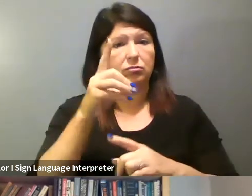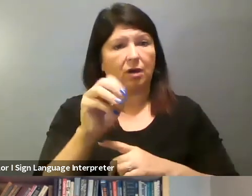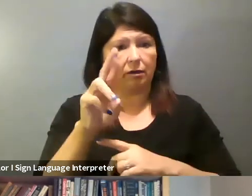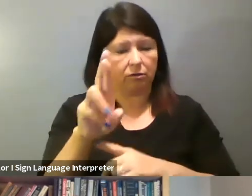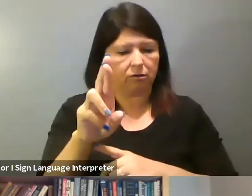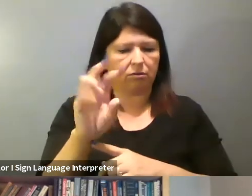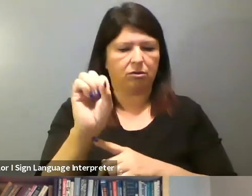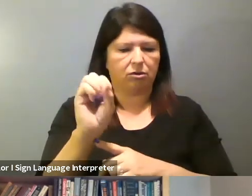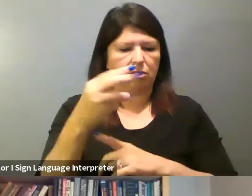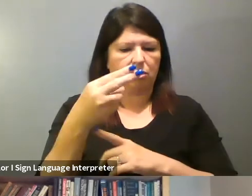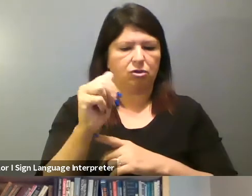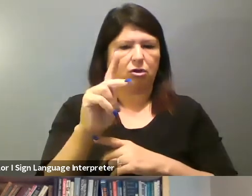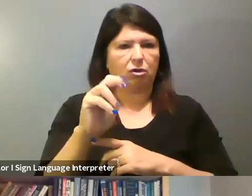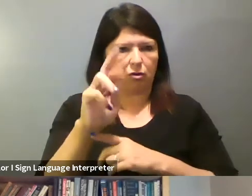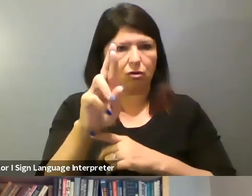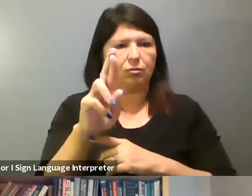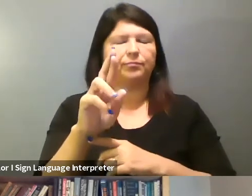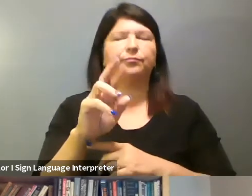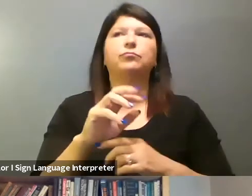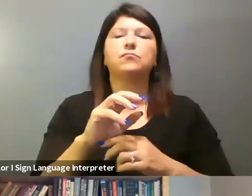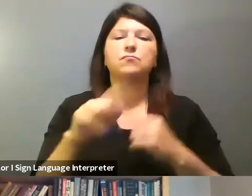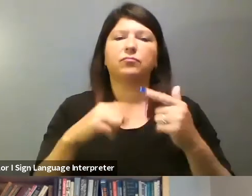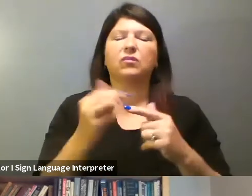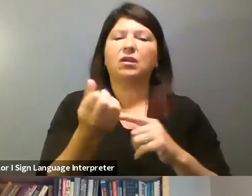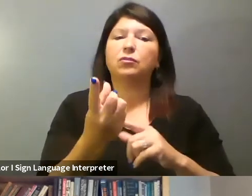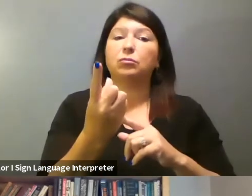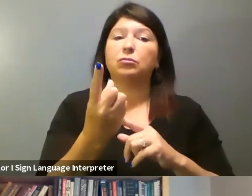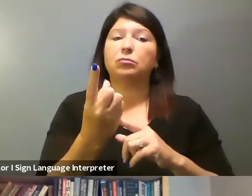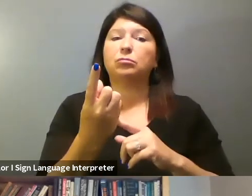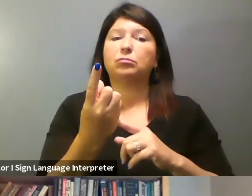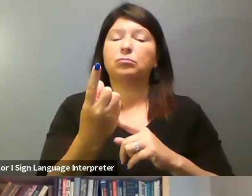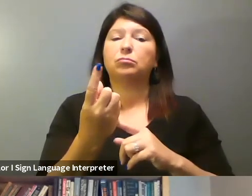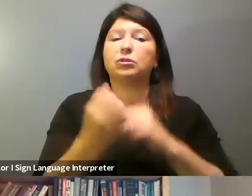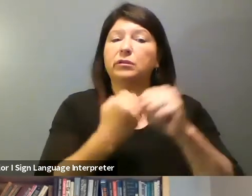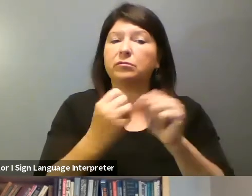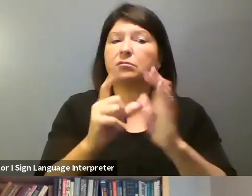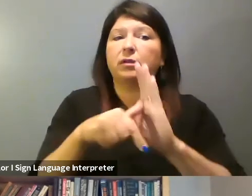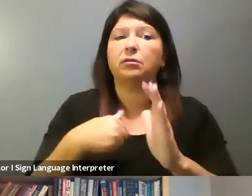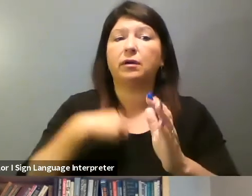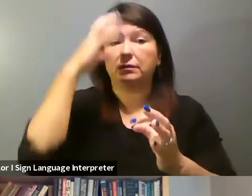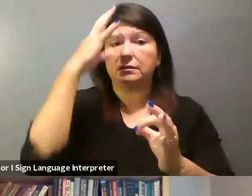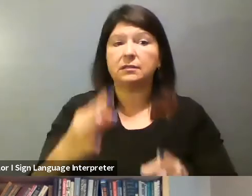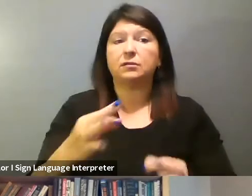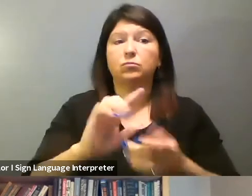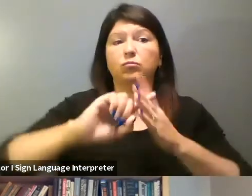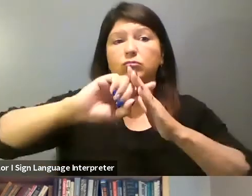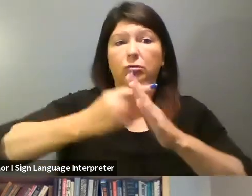a few years later decided to really pursue this documentary. Wow, very